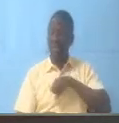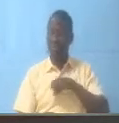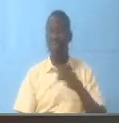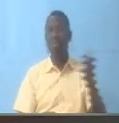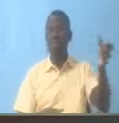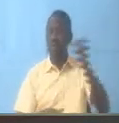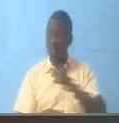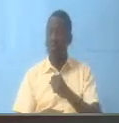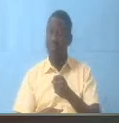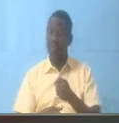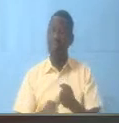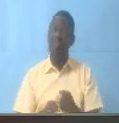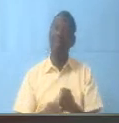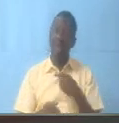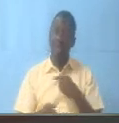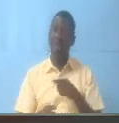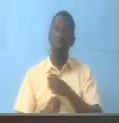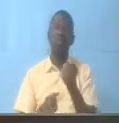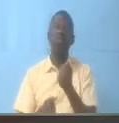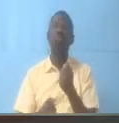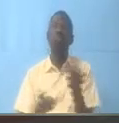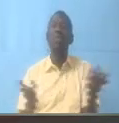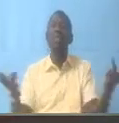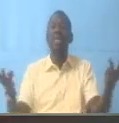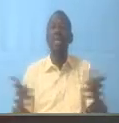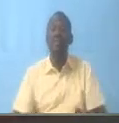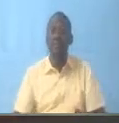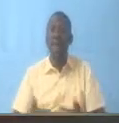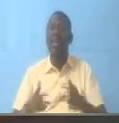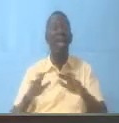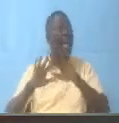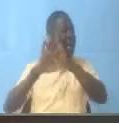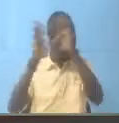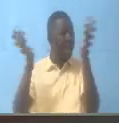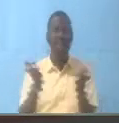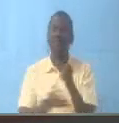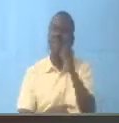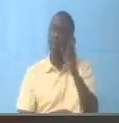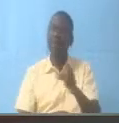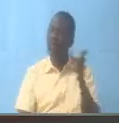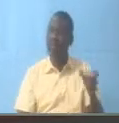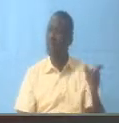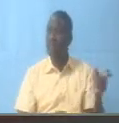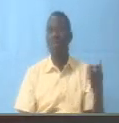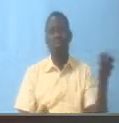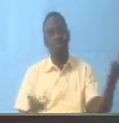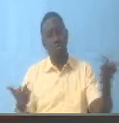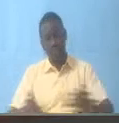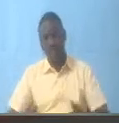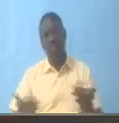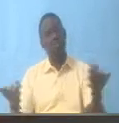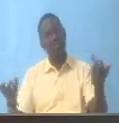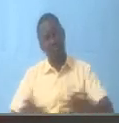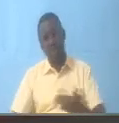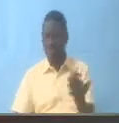we invited everybody and anybody. ñoom nag kon ñoo waroon a ñëwal ci seen coogare bopp ndax bunte yi ñu ngi leen ubbi woon rek pour